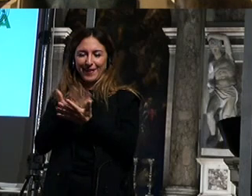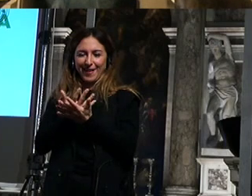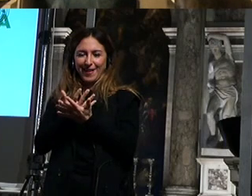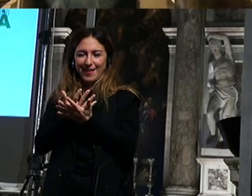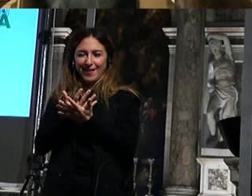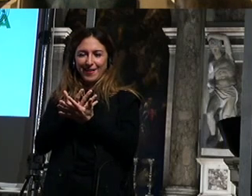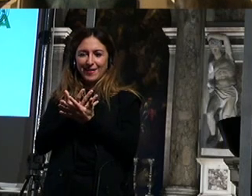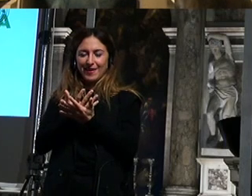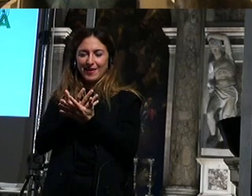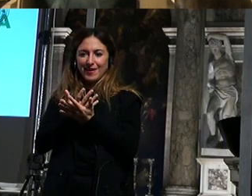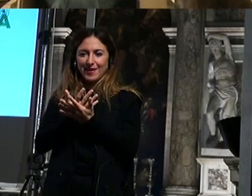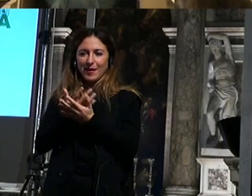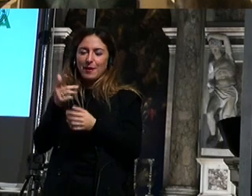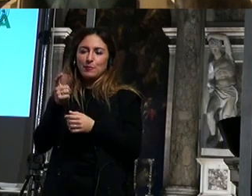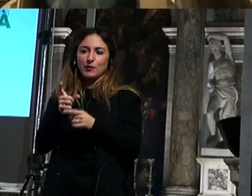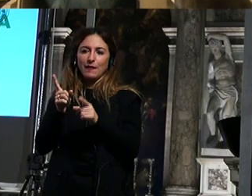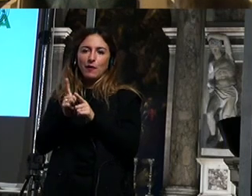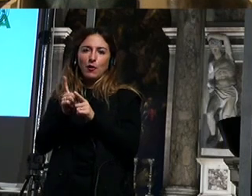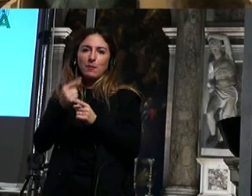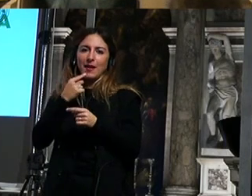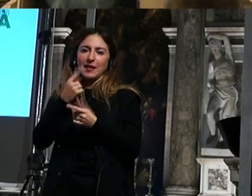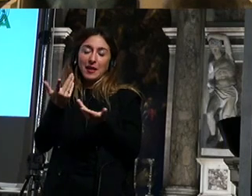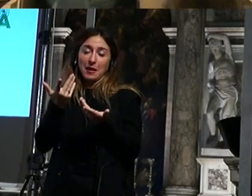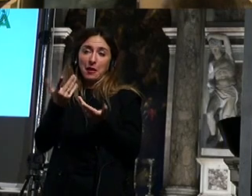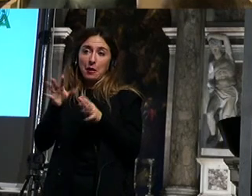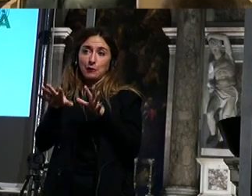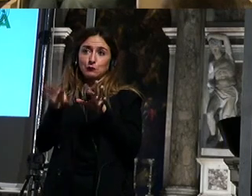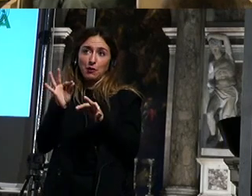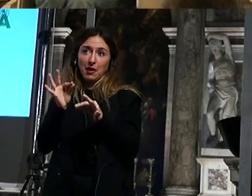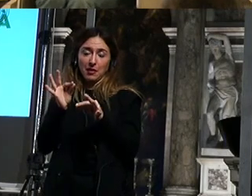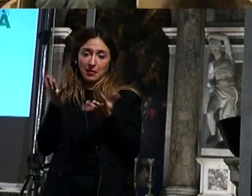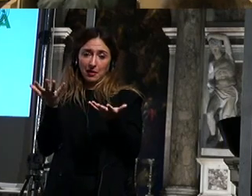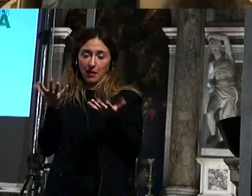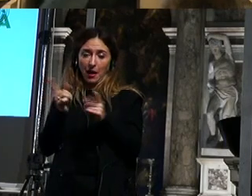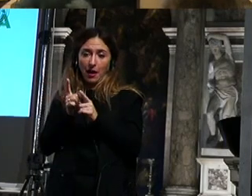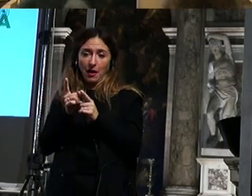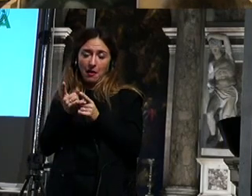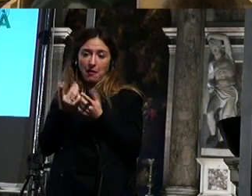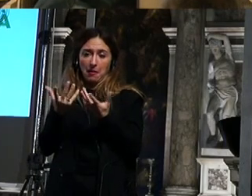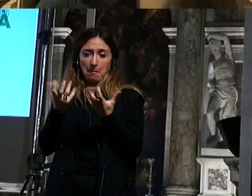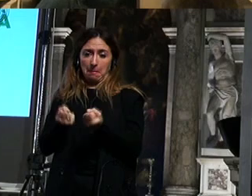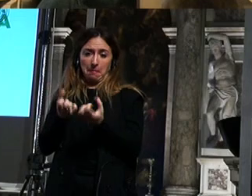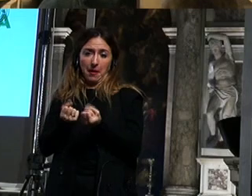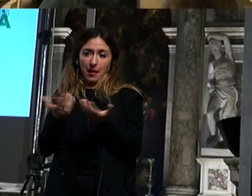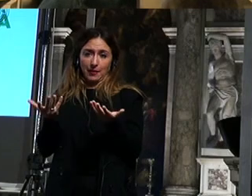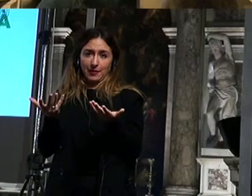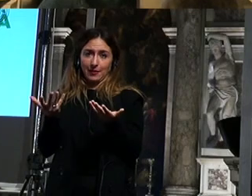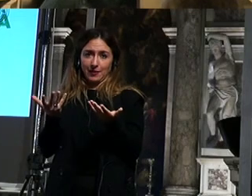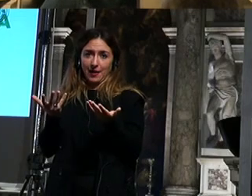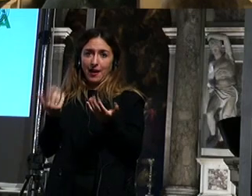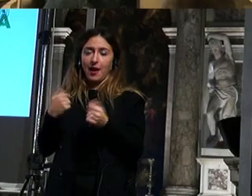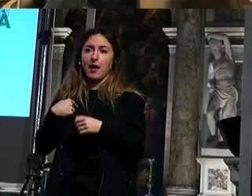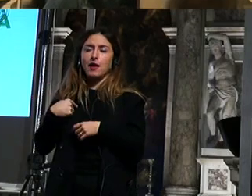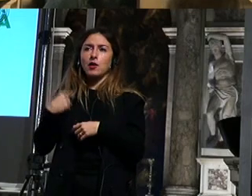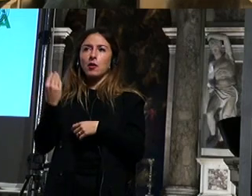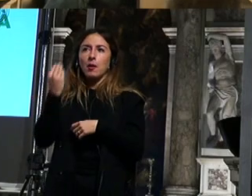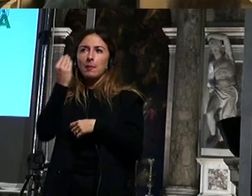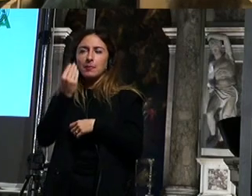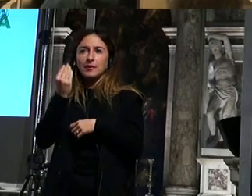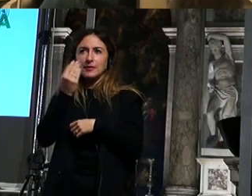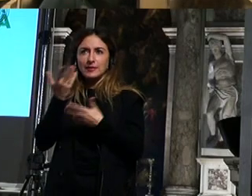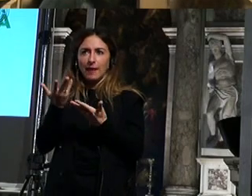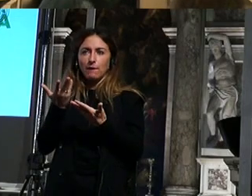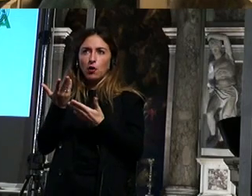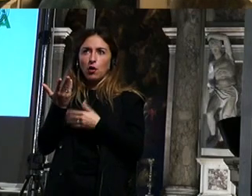practical. But you know, when I was thinking about making a collection of short stories, I of course wanted